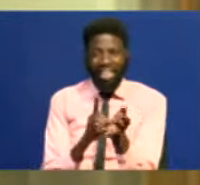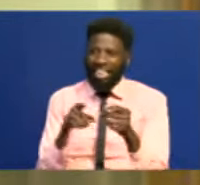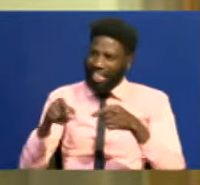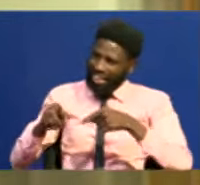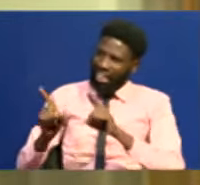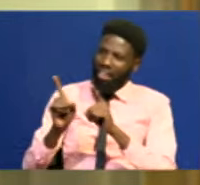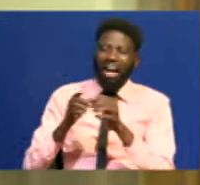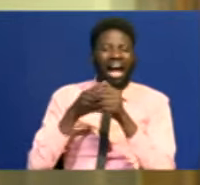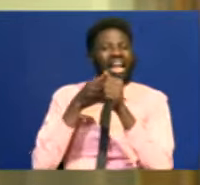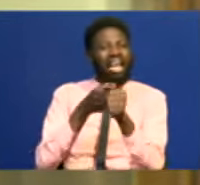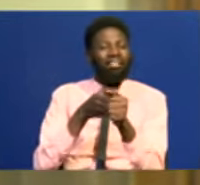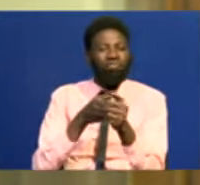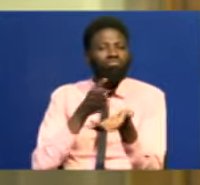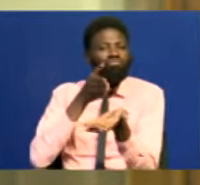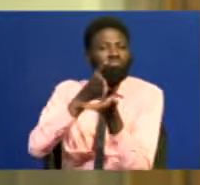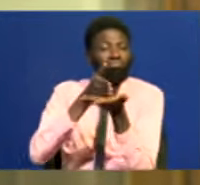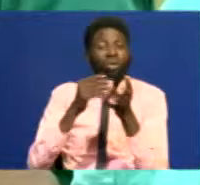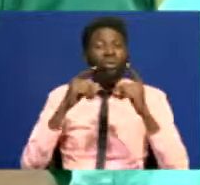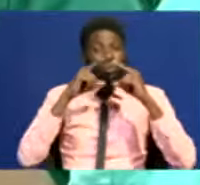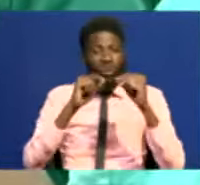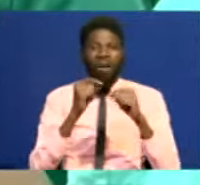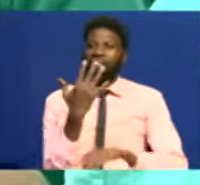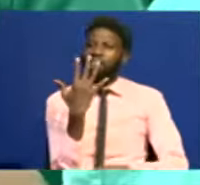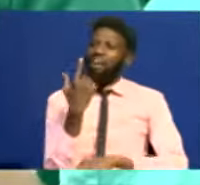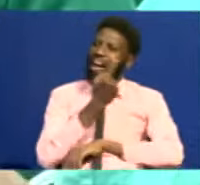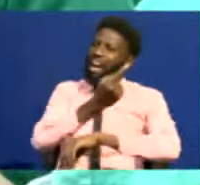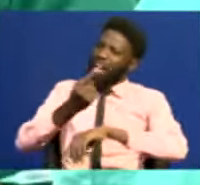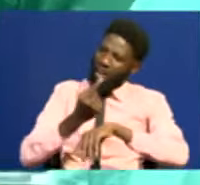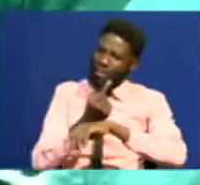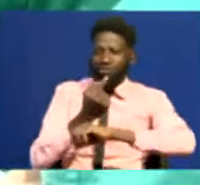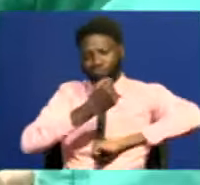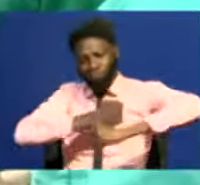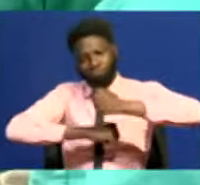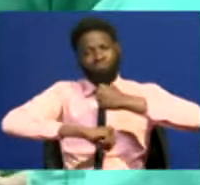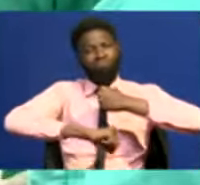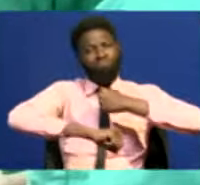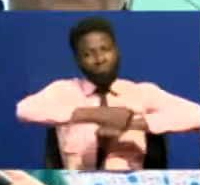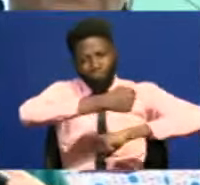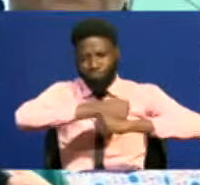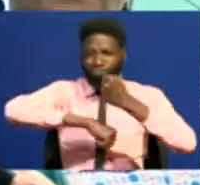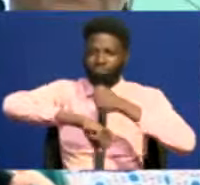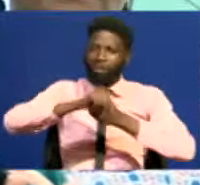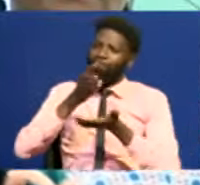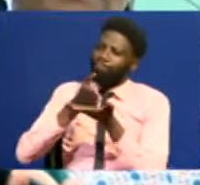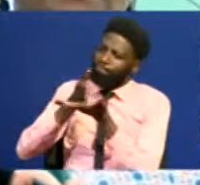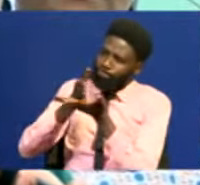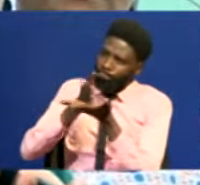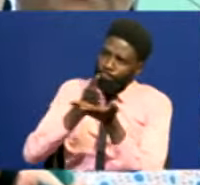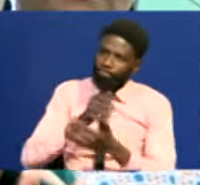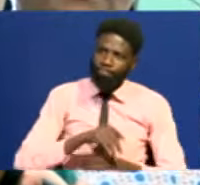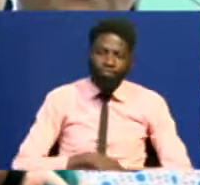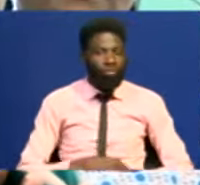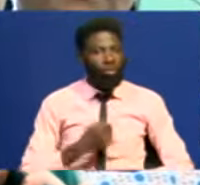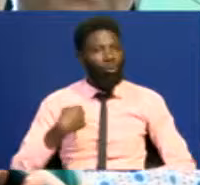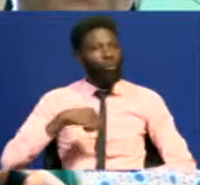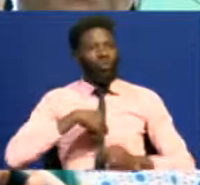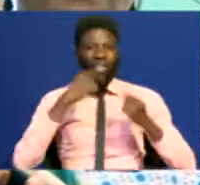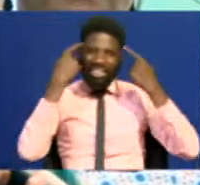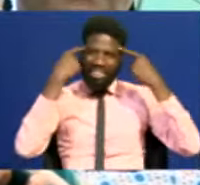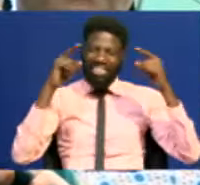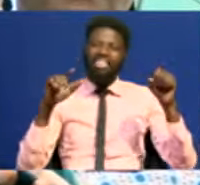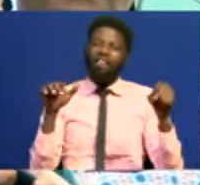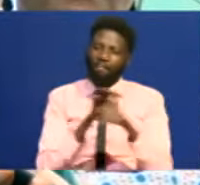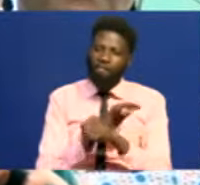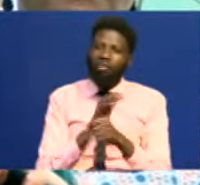surgery, says a specialist took 5 hours to successfully do the surgery. We had a successful surgery of a patient who was